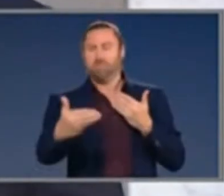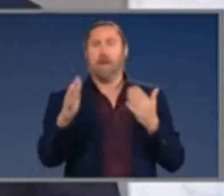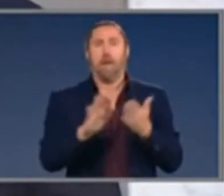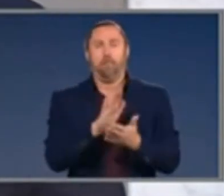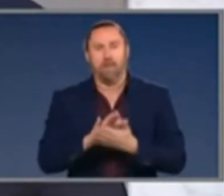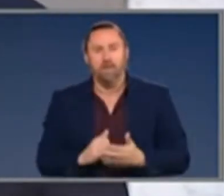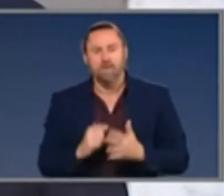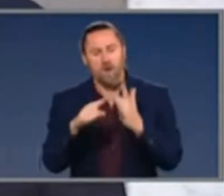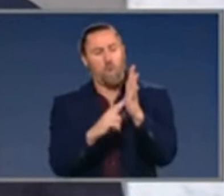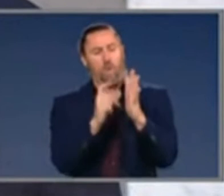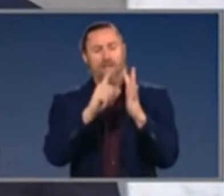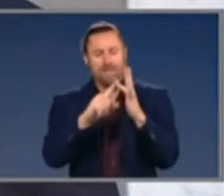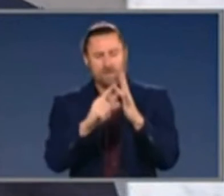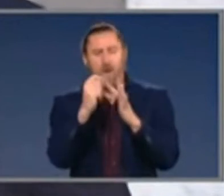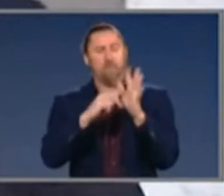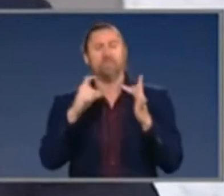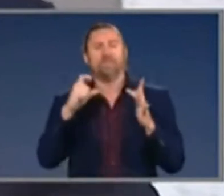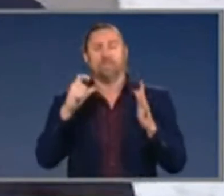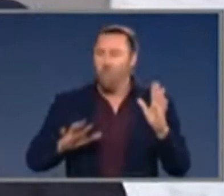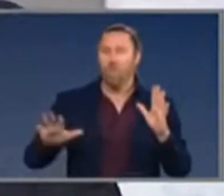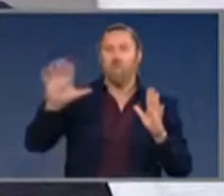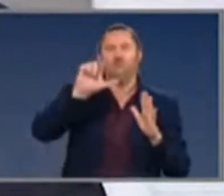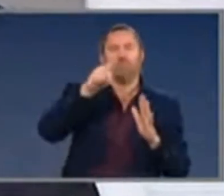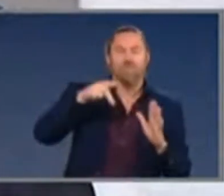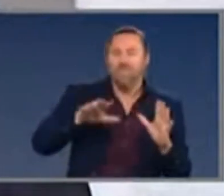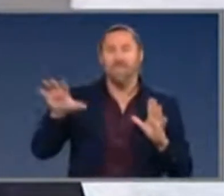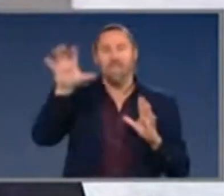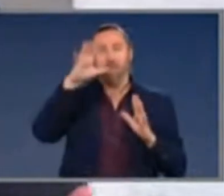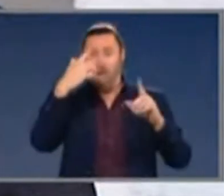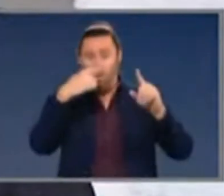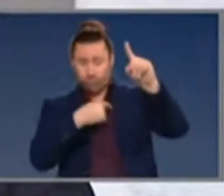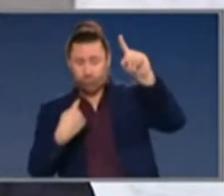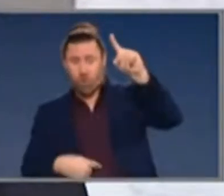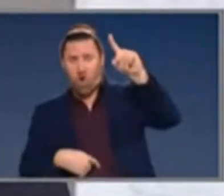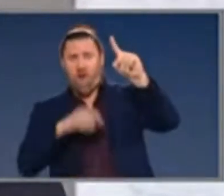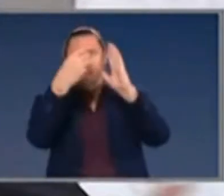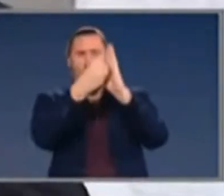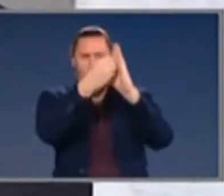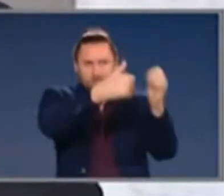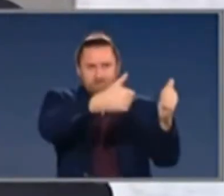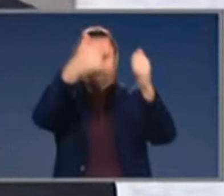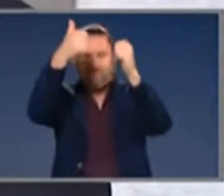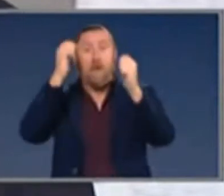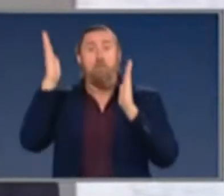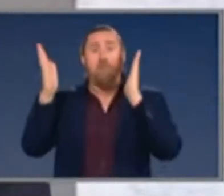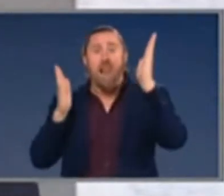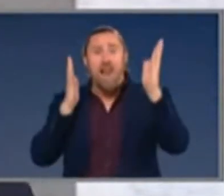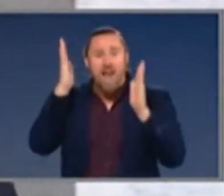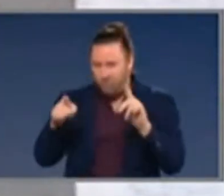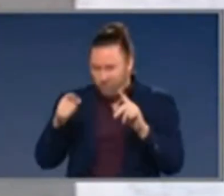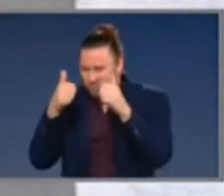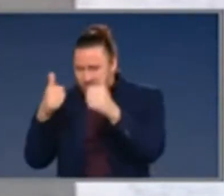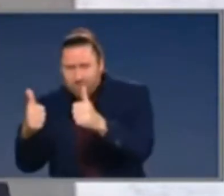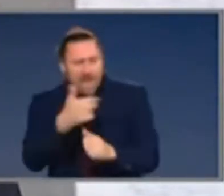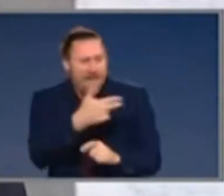successful Indo-Pacific prosperous region. We want China's economy to be strong and successful. We want Malaysia's economy to be